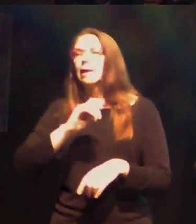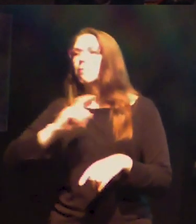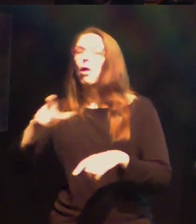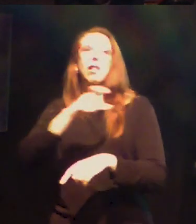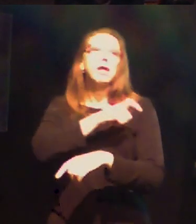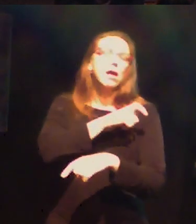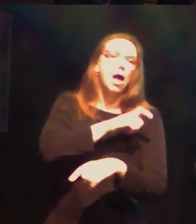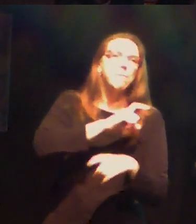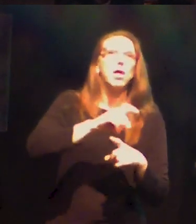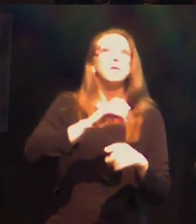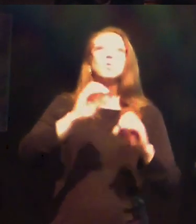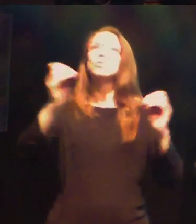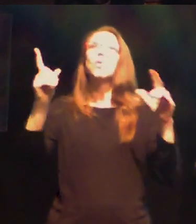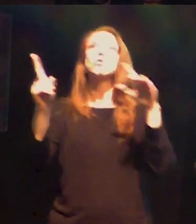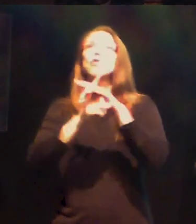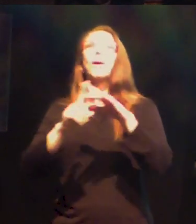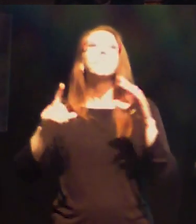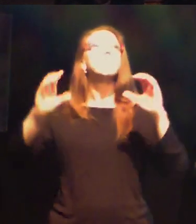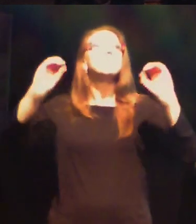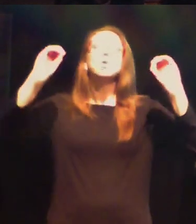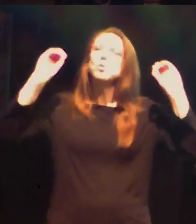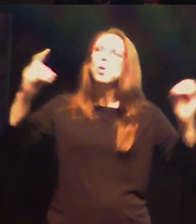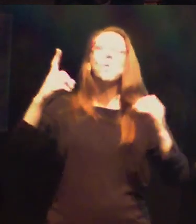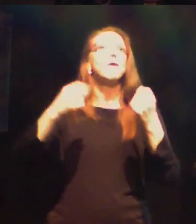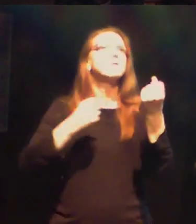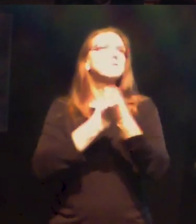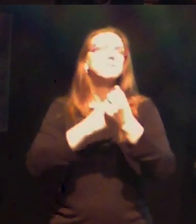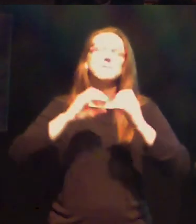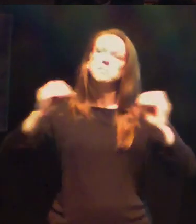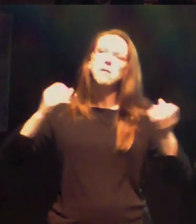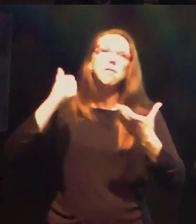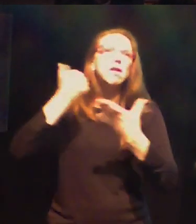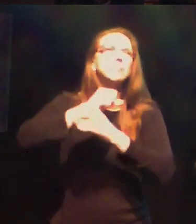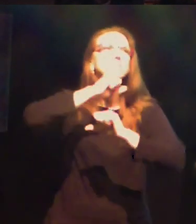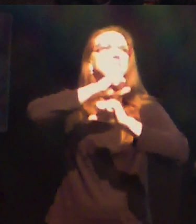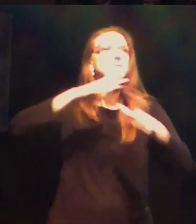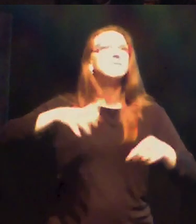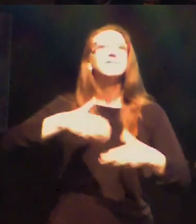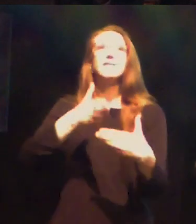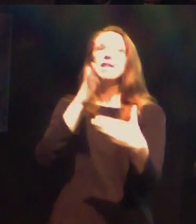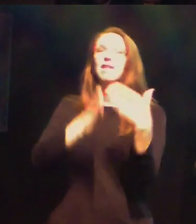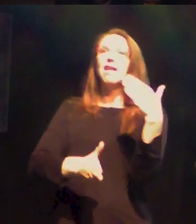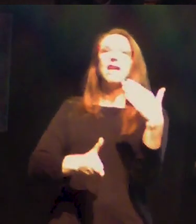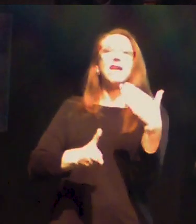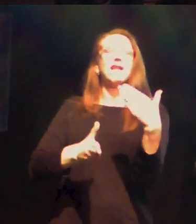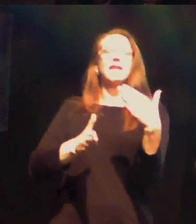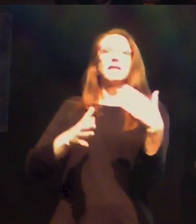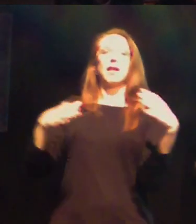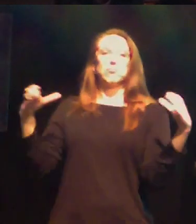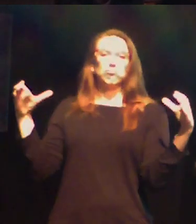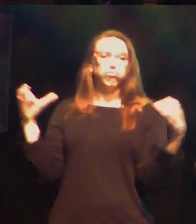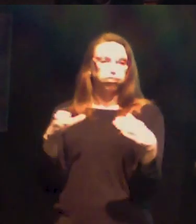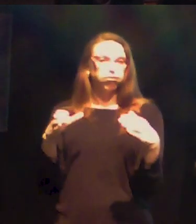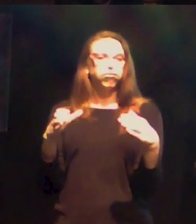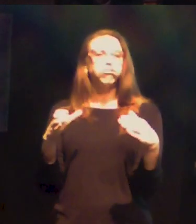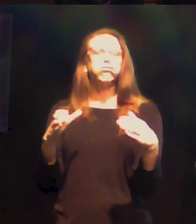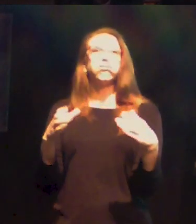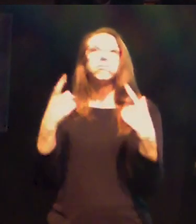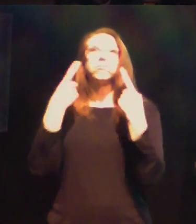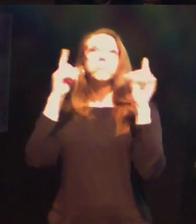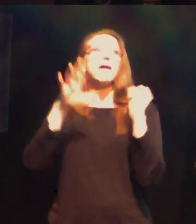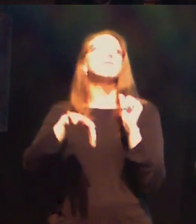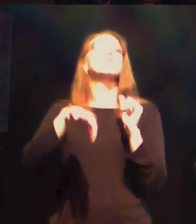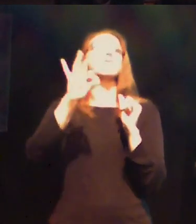those cops and no one will show up, you know. No one was there to help. So in the end, we were all together. We were able to find her 4